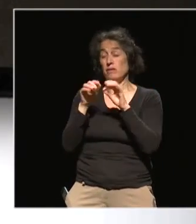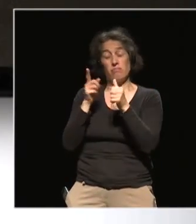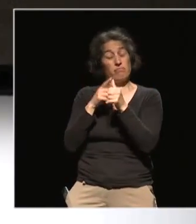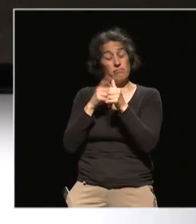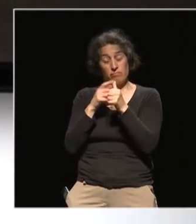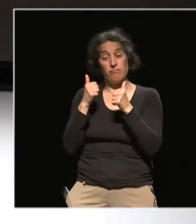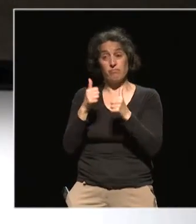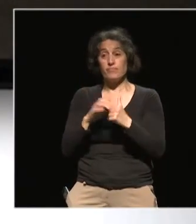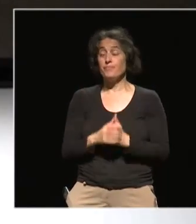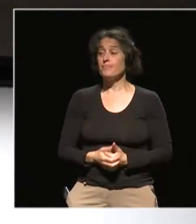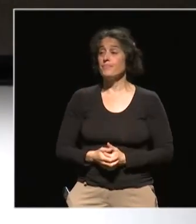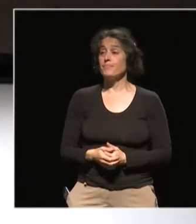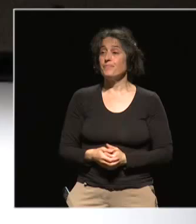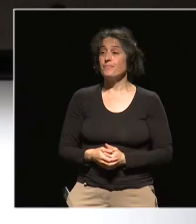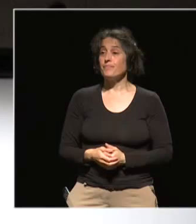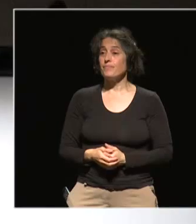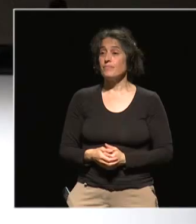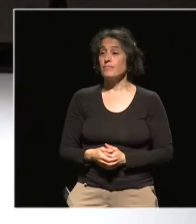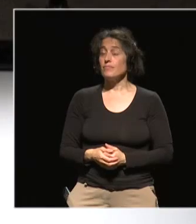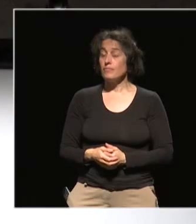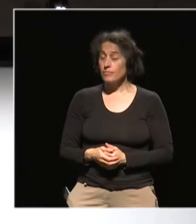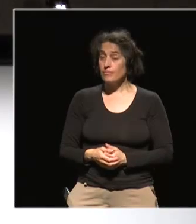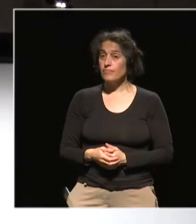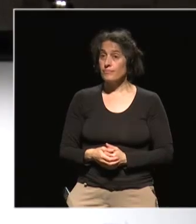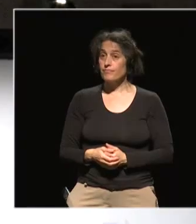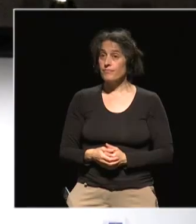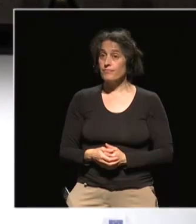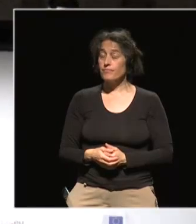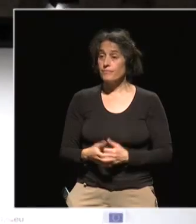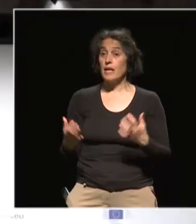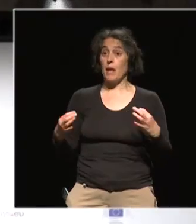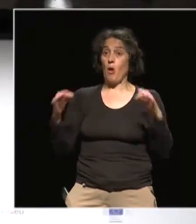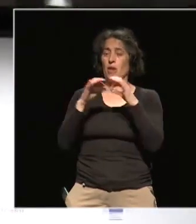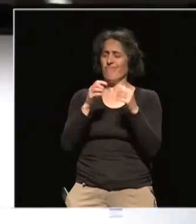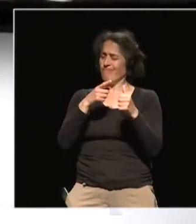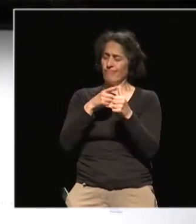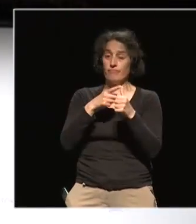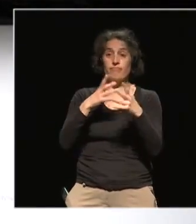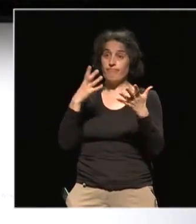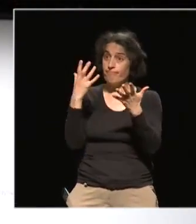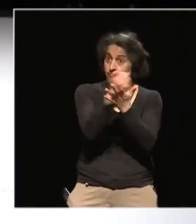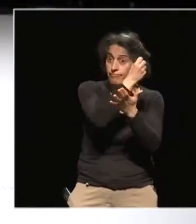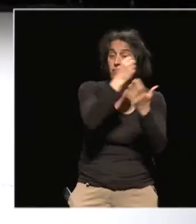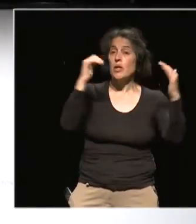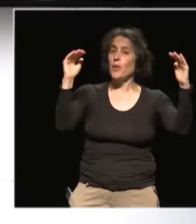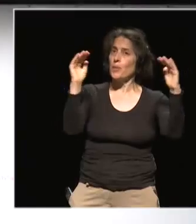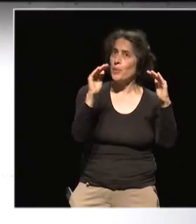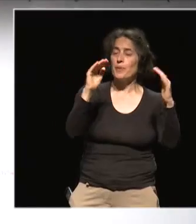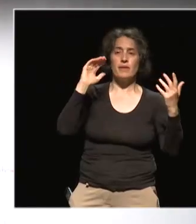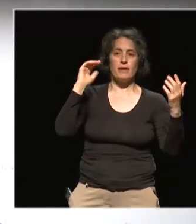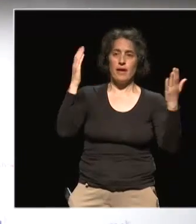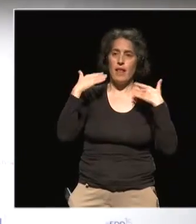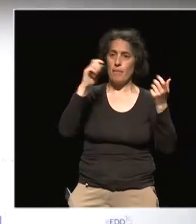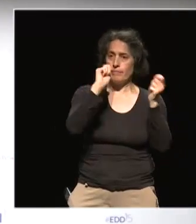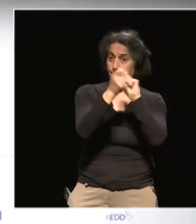these contributions are essential for another reason. The ultimate goal, the ultimate ambition of the agreement